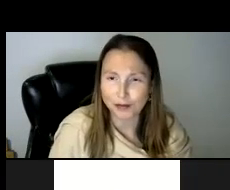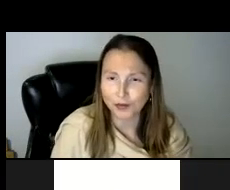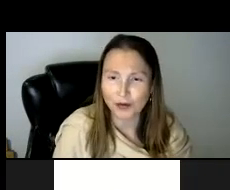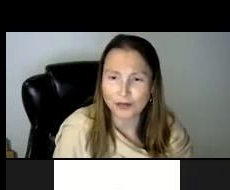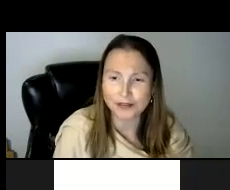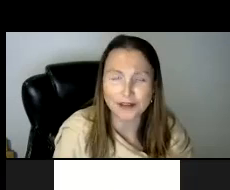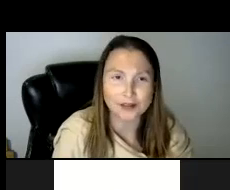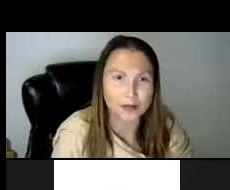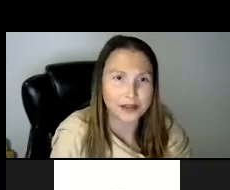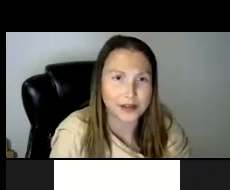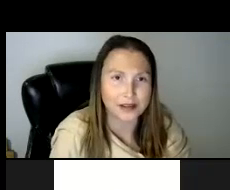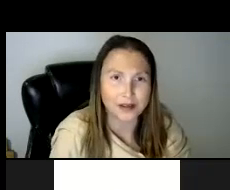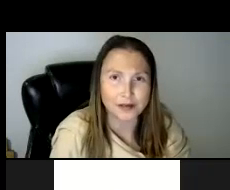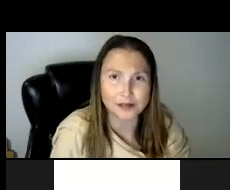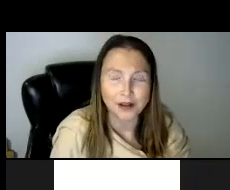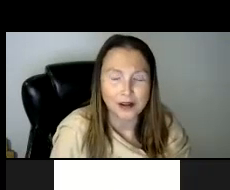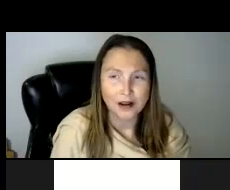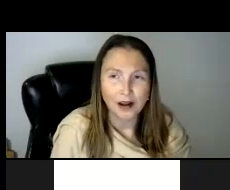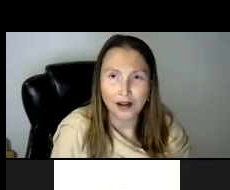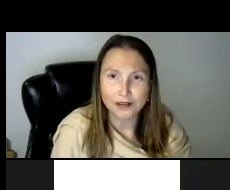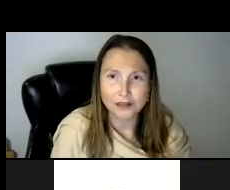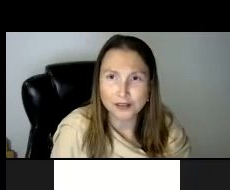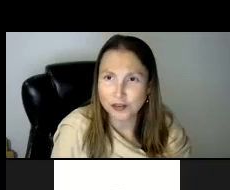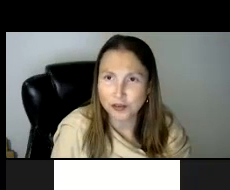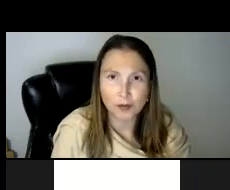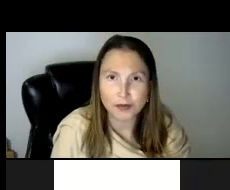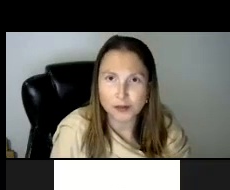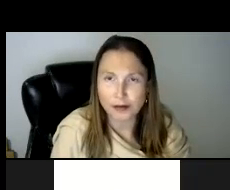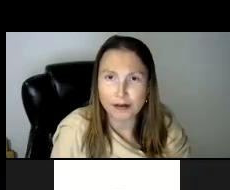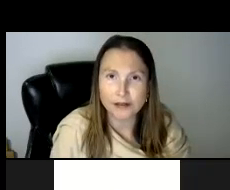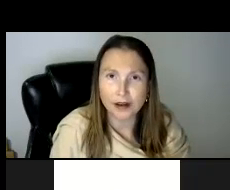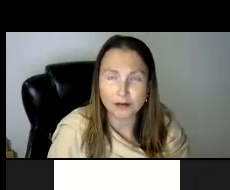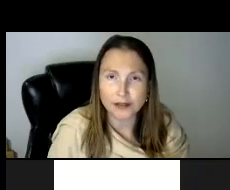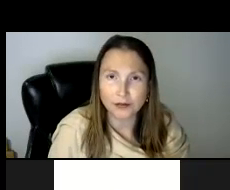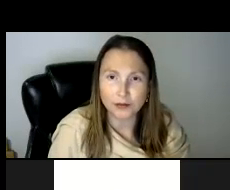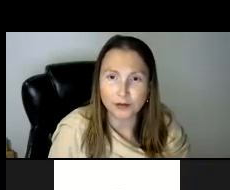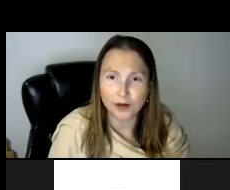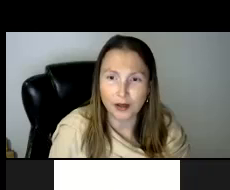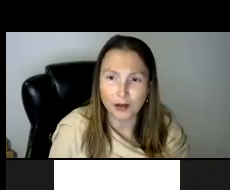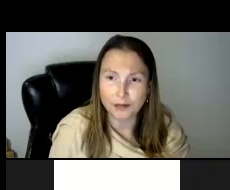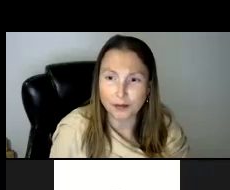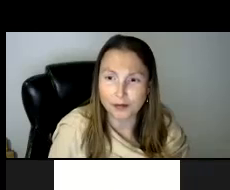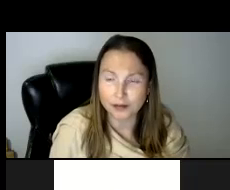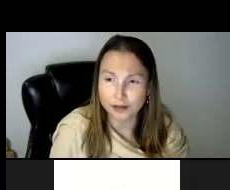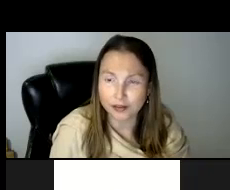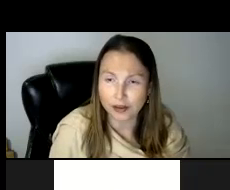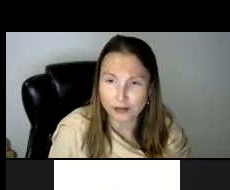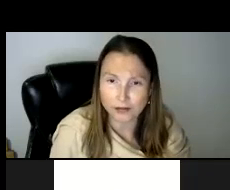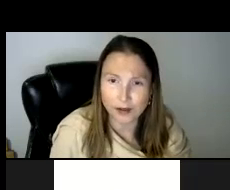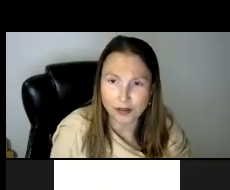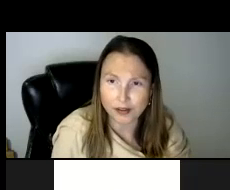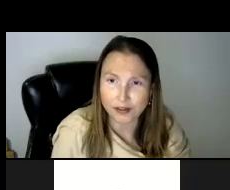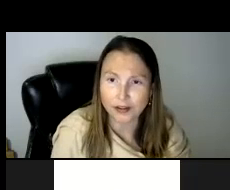able to do one of these last week, and it's such an enjoyable experience, not only to be able to